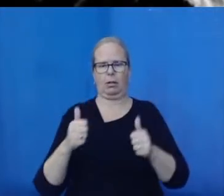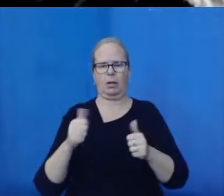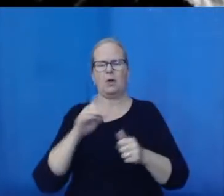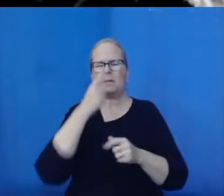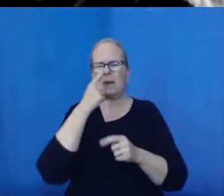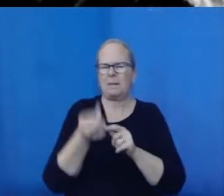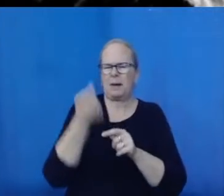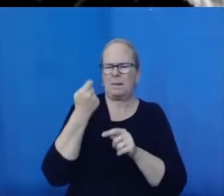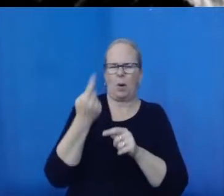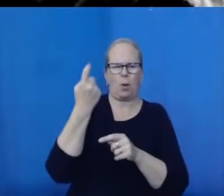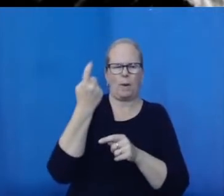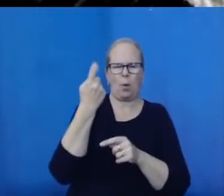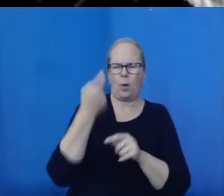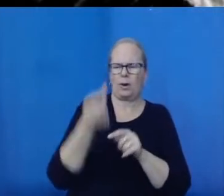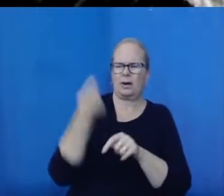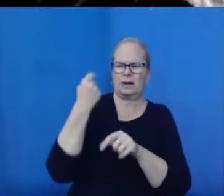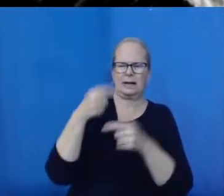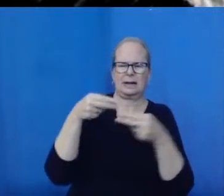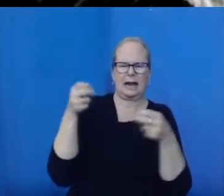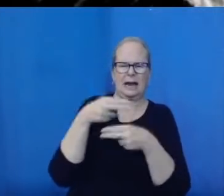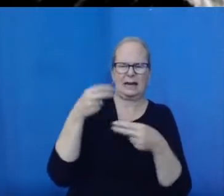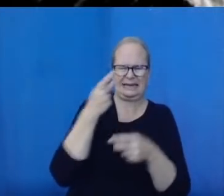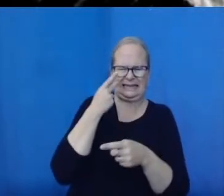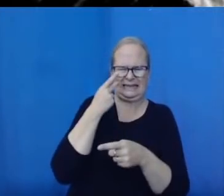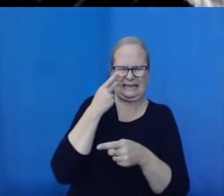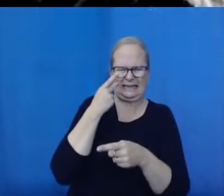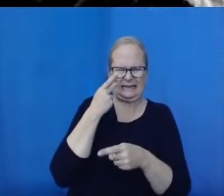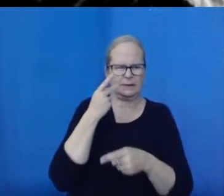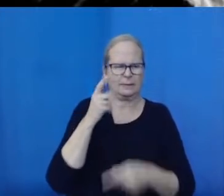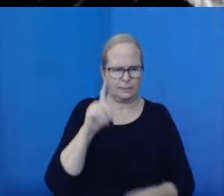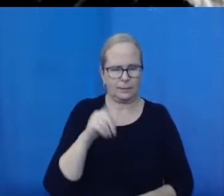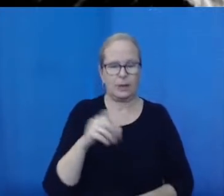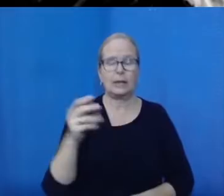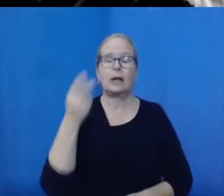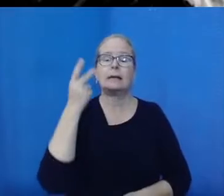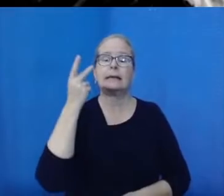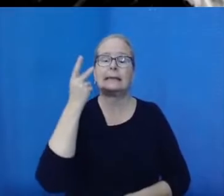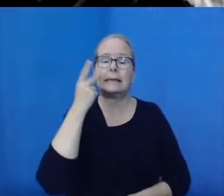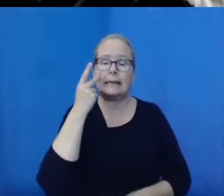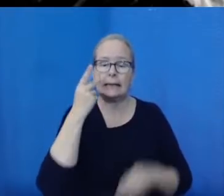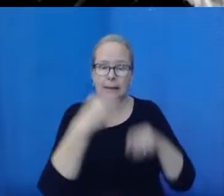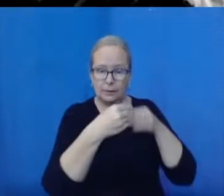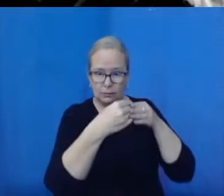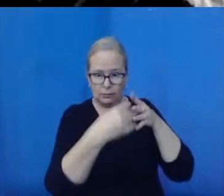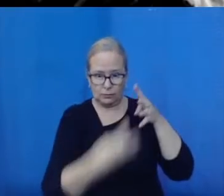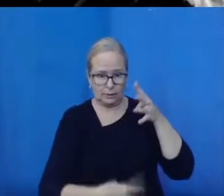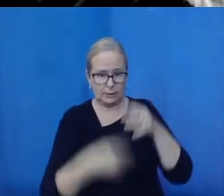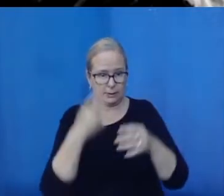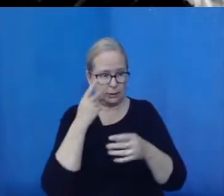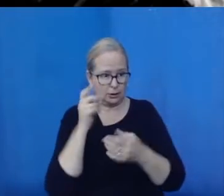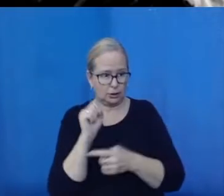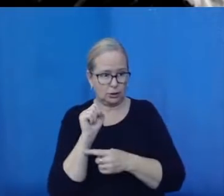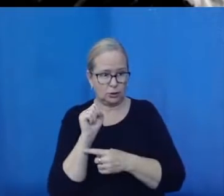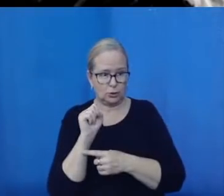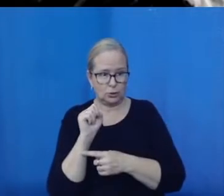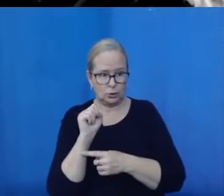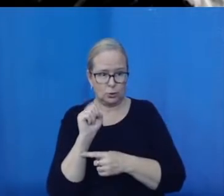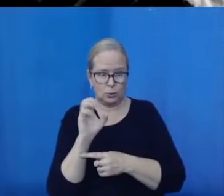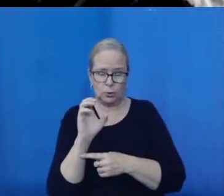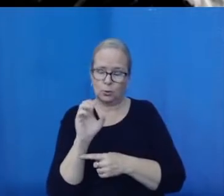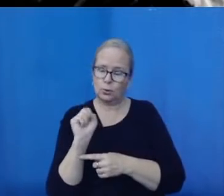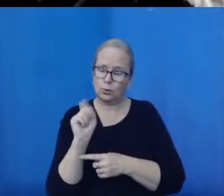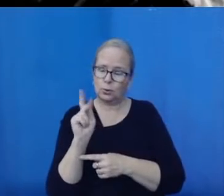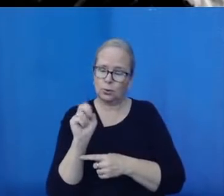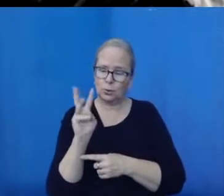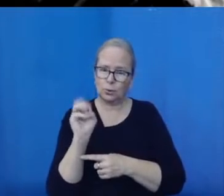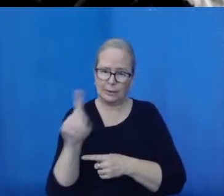these skewed schemas, which are reinforced by those lack of opportunities to engage in those rewarding and meaningful sort of experiences. So we have a whole host